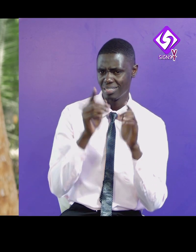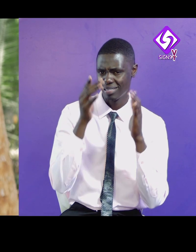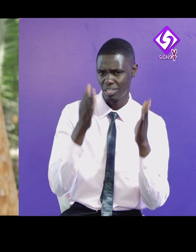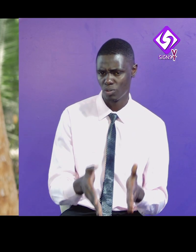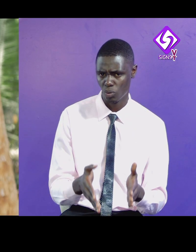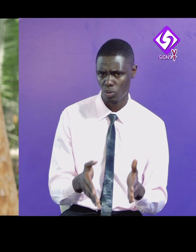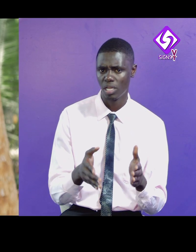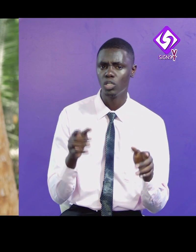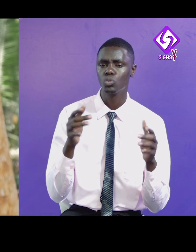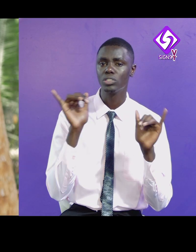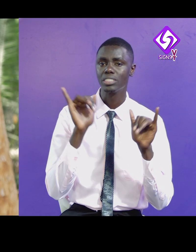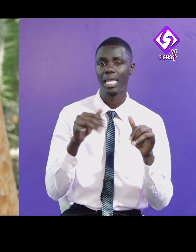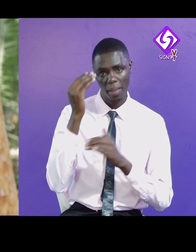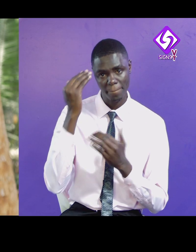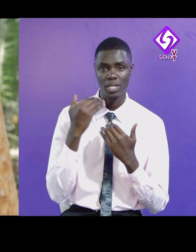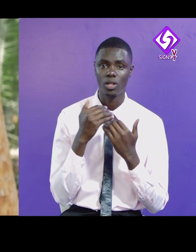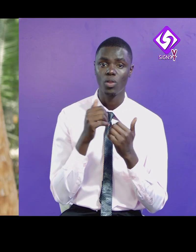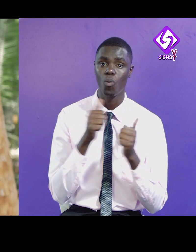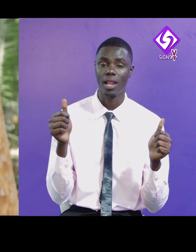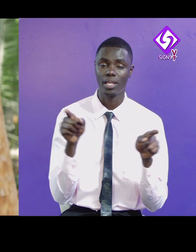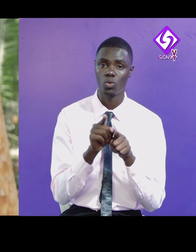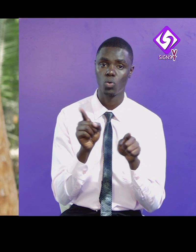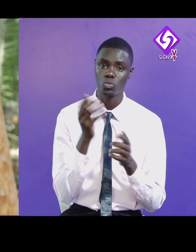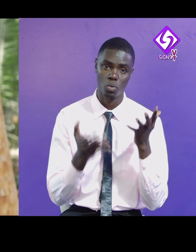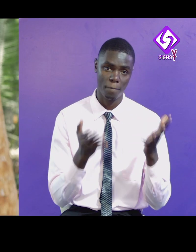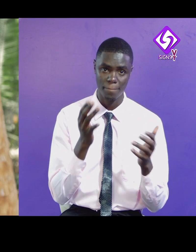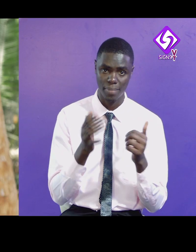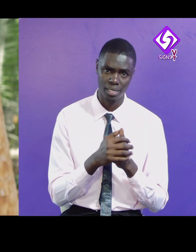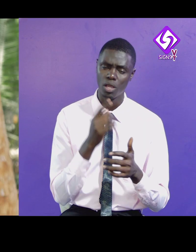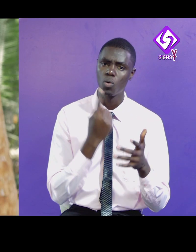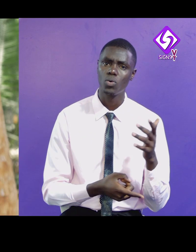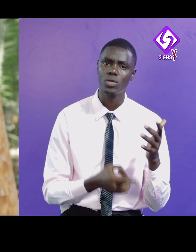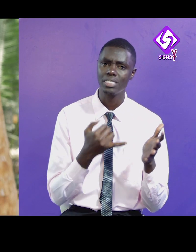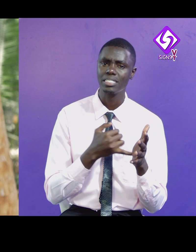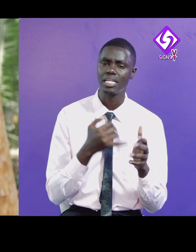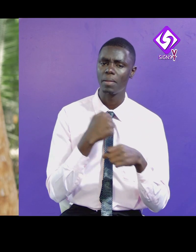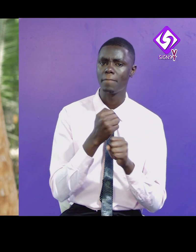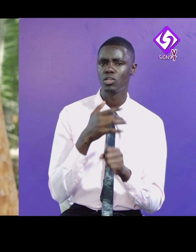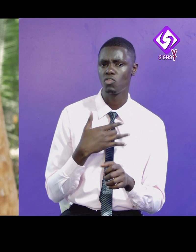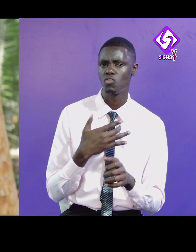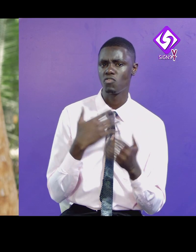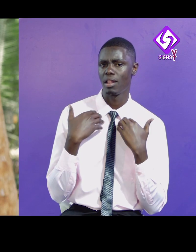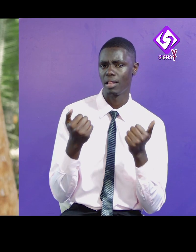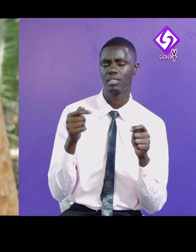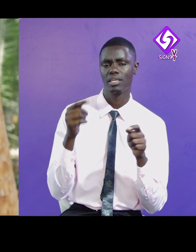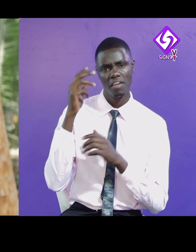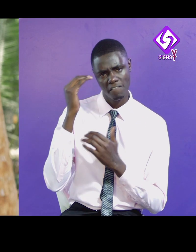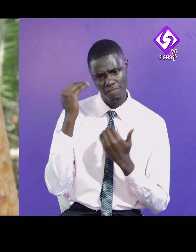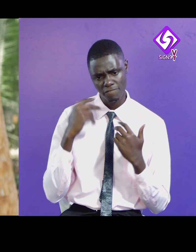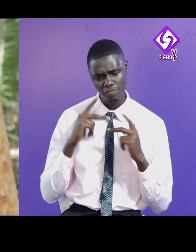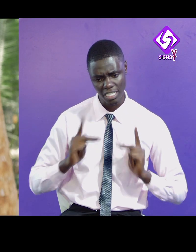individual to stay mentally well and balanced. So what is it that makes you feel healthy, both physically and